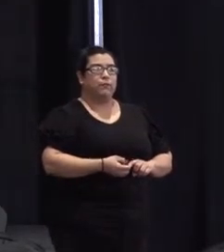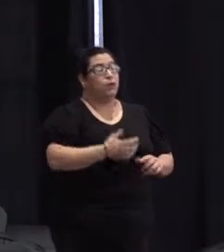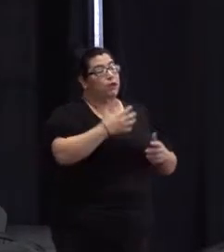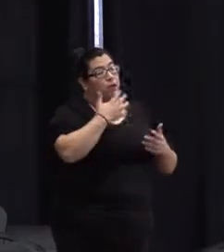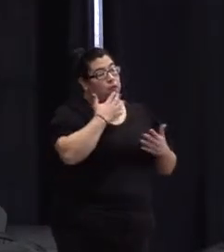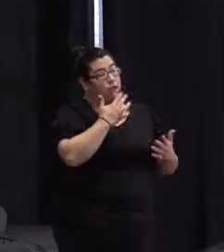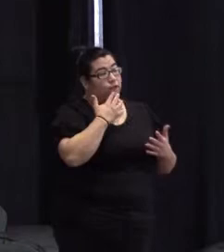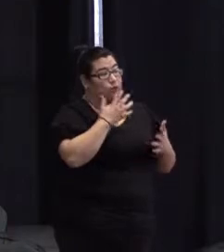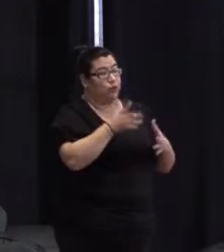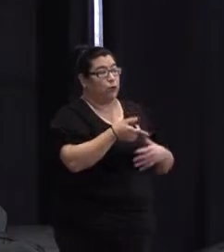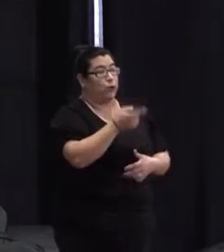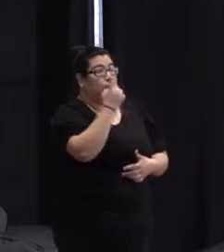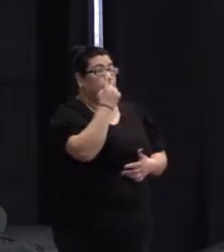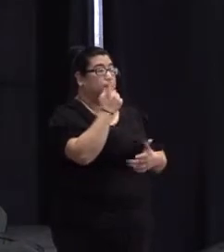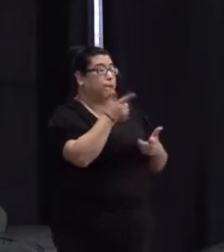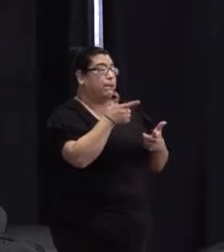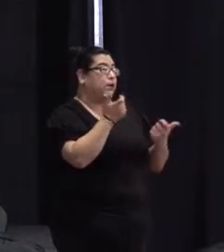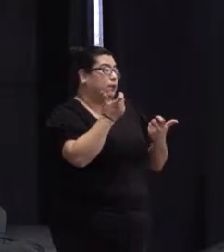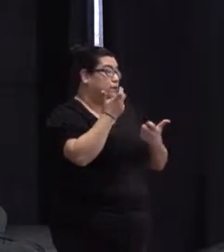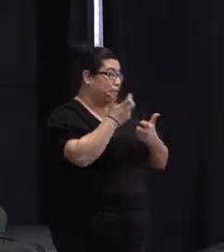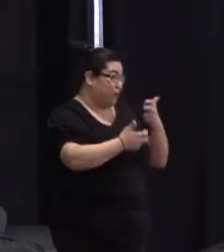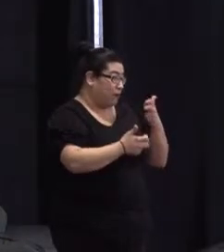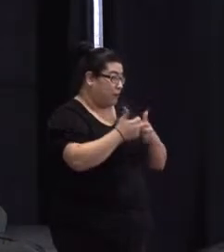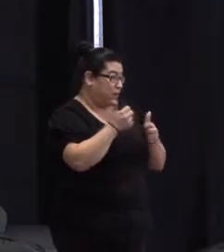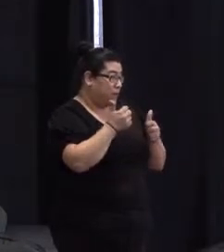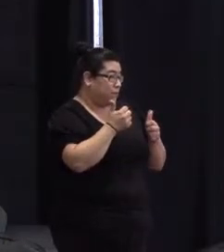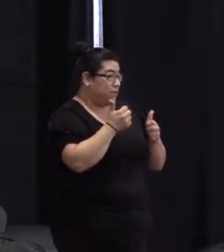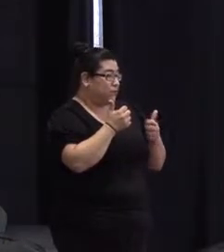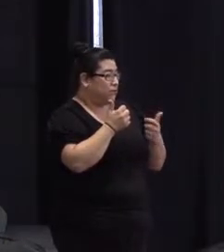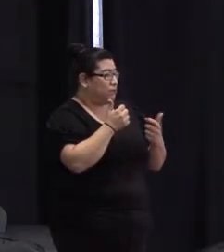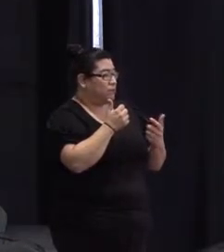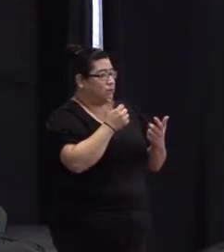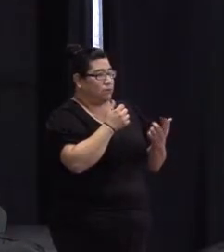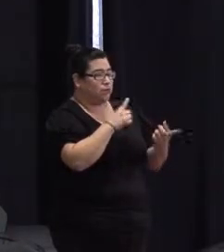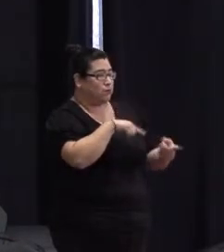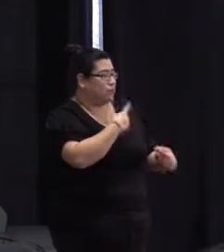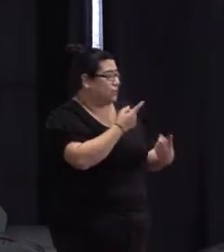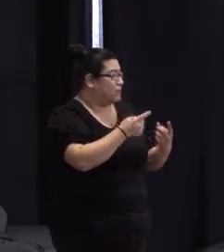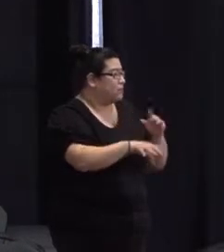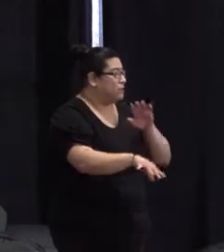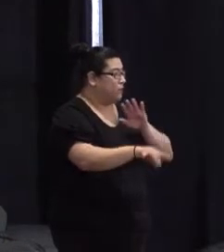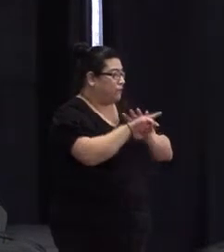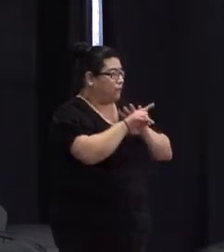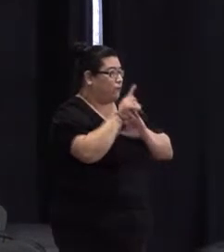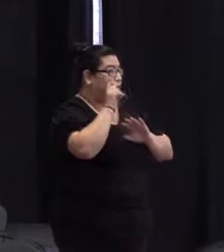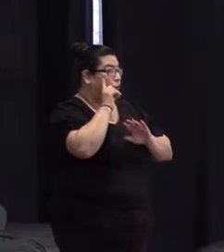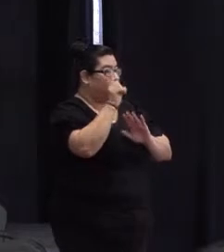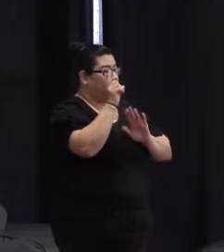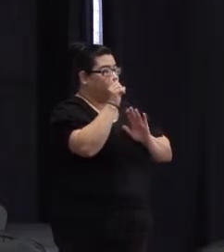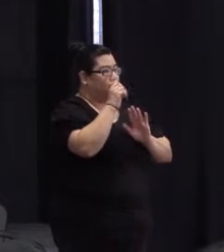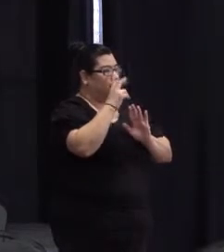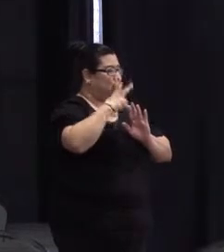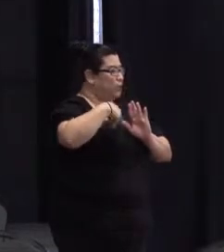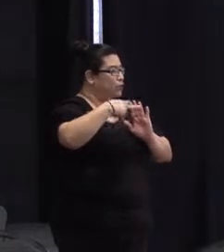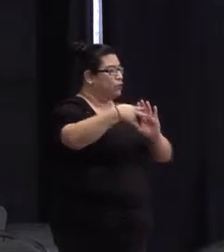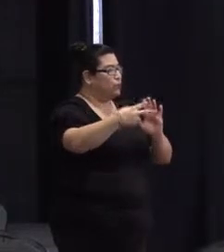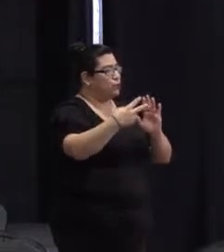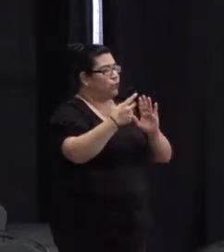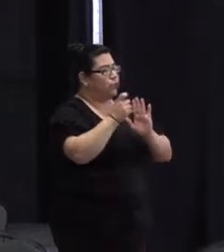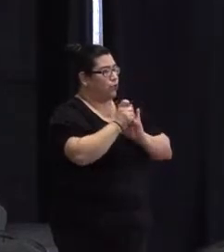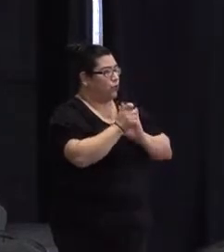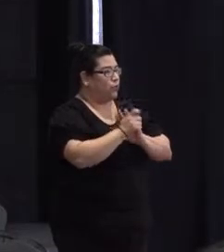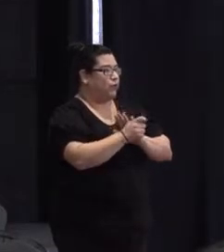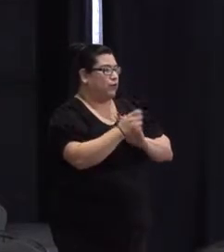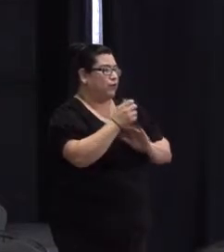thankfully, one of the biggest problems that has been identified in the literature for OER, lack of